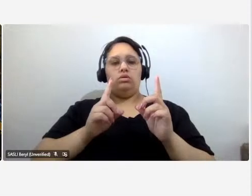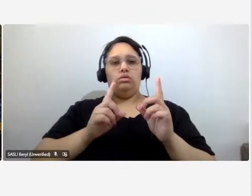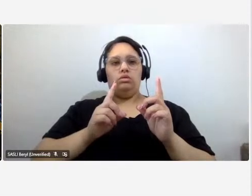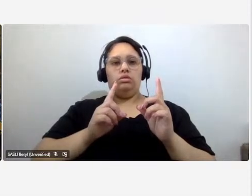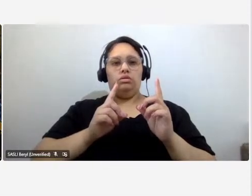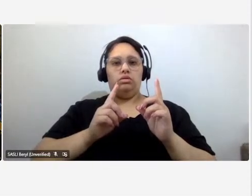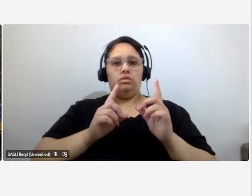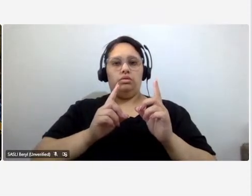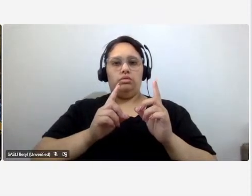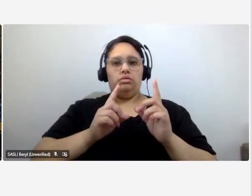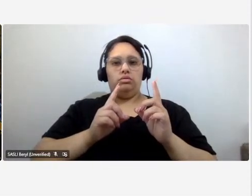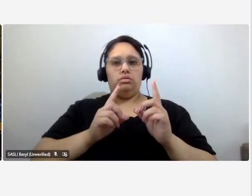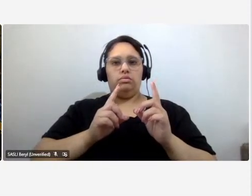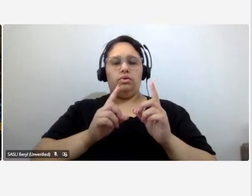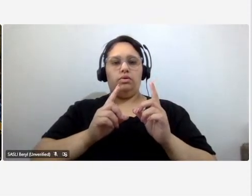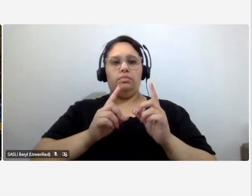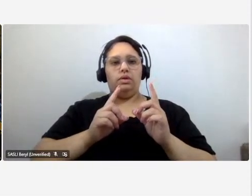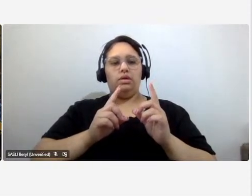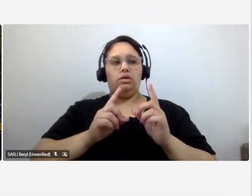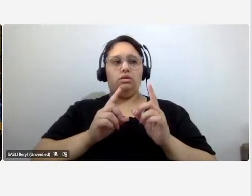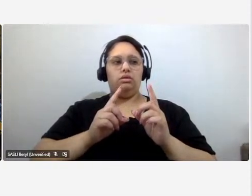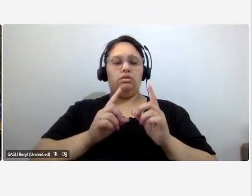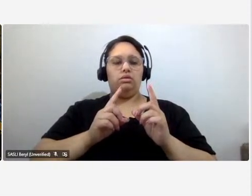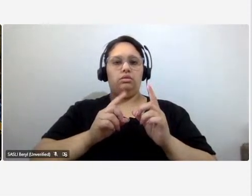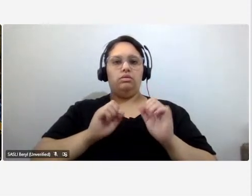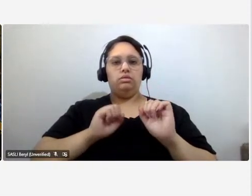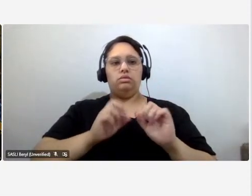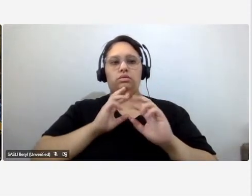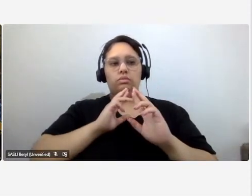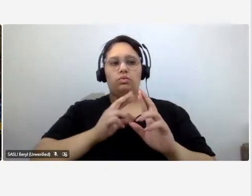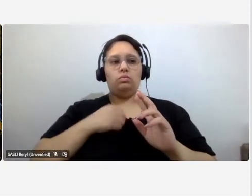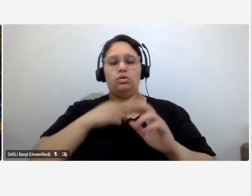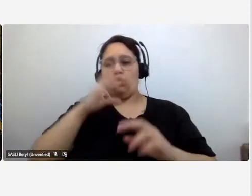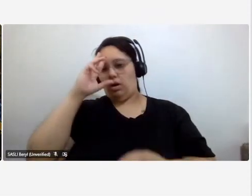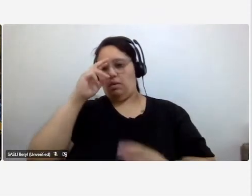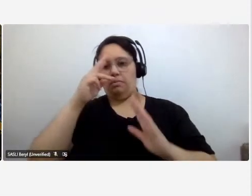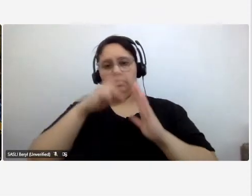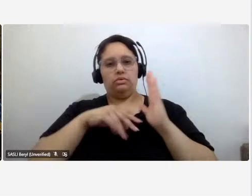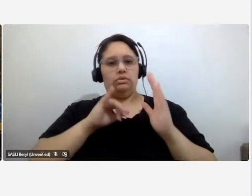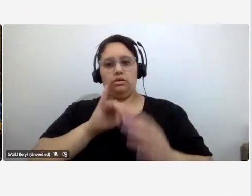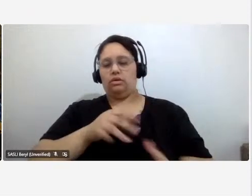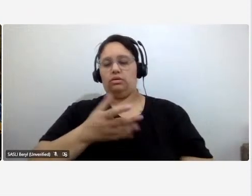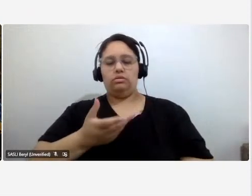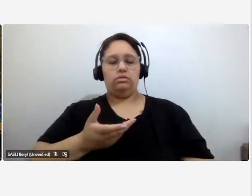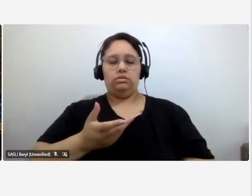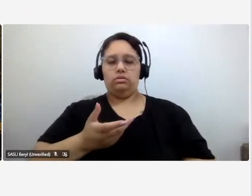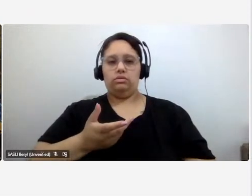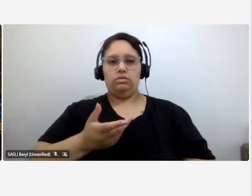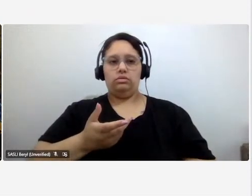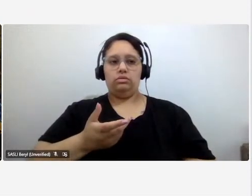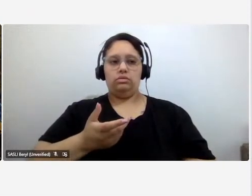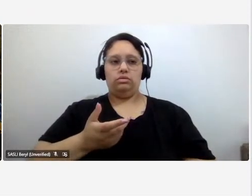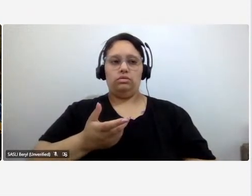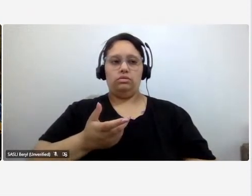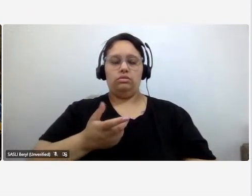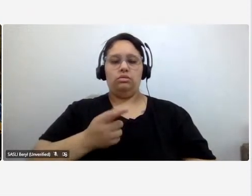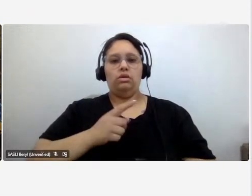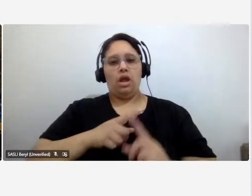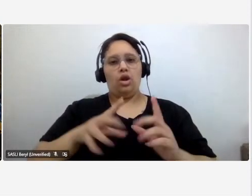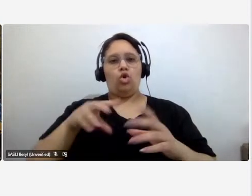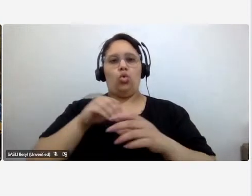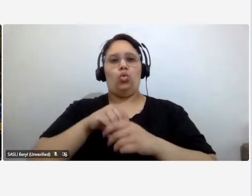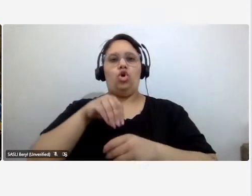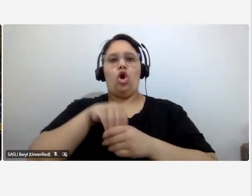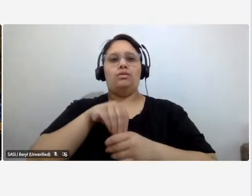And here in the report, I don't recall seeing that, and including its